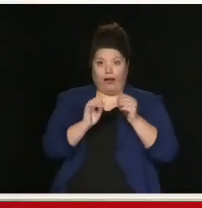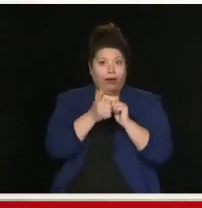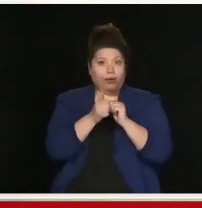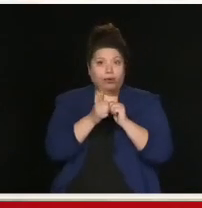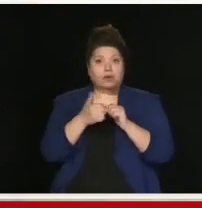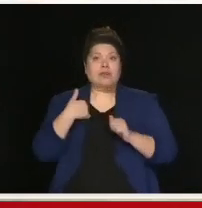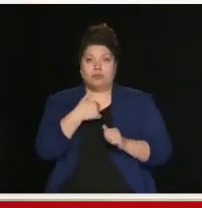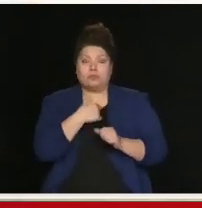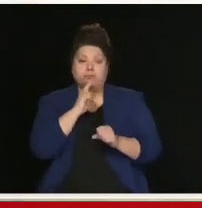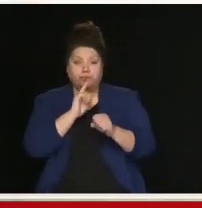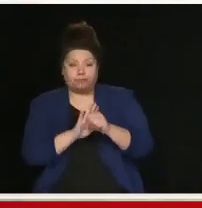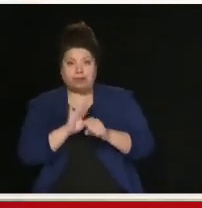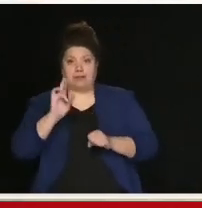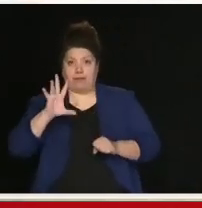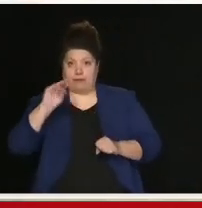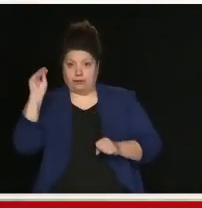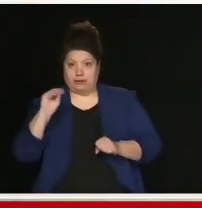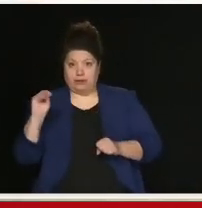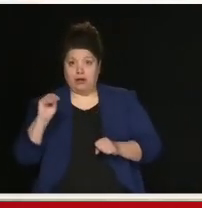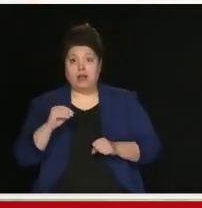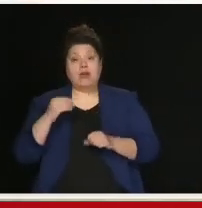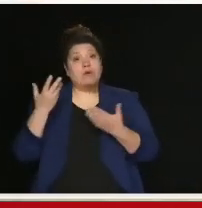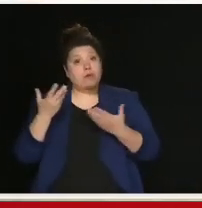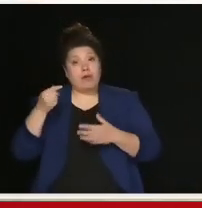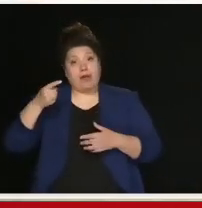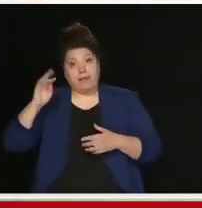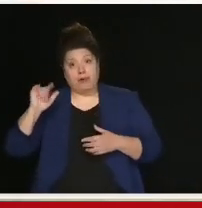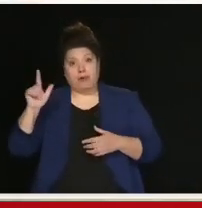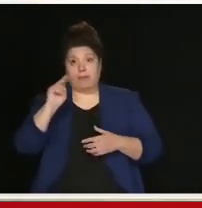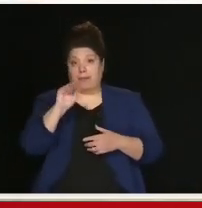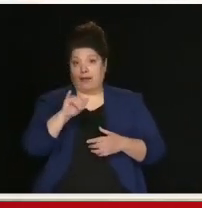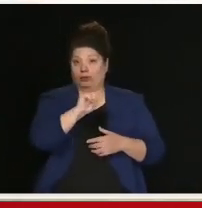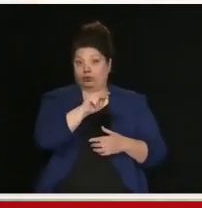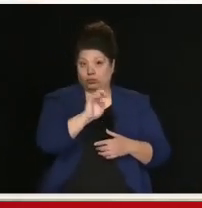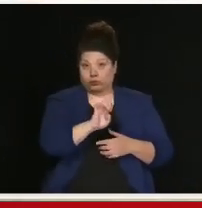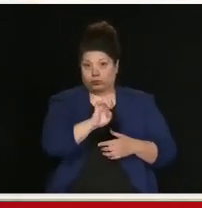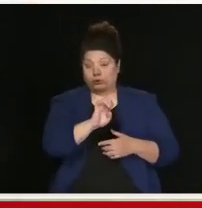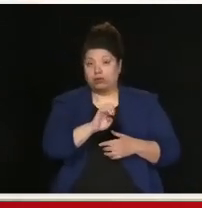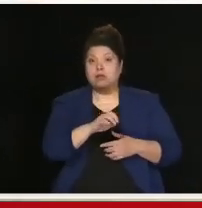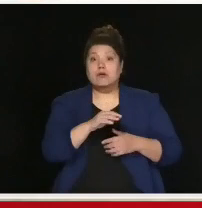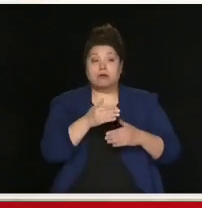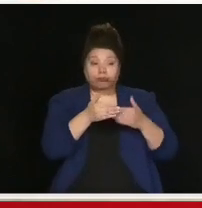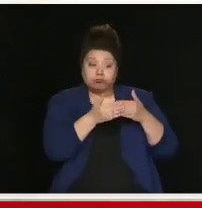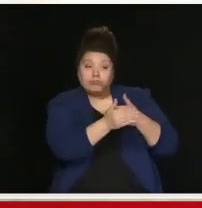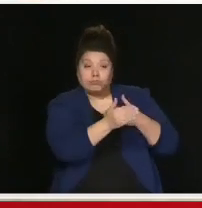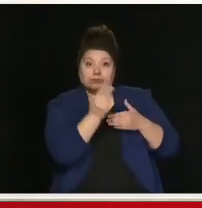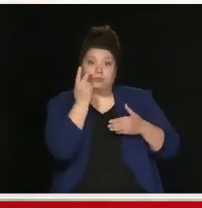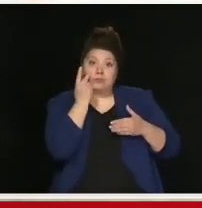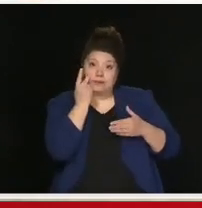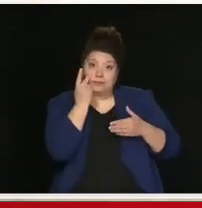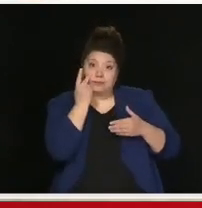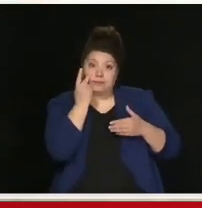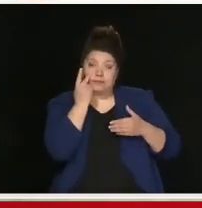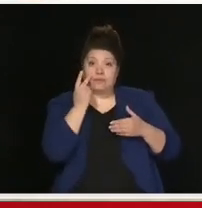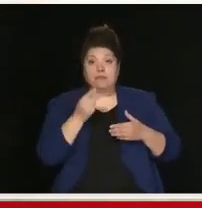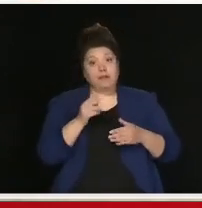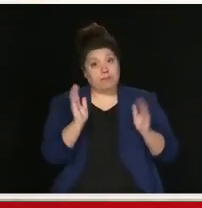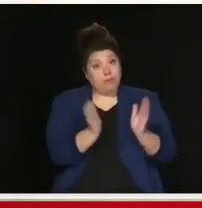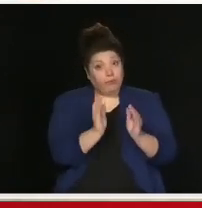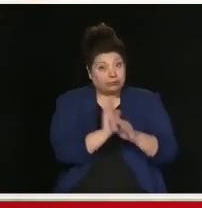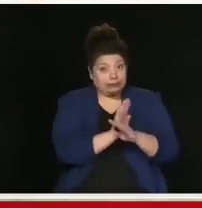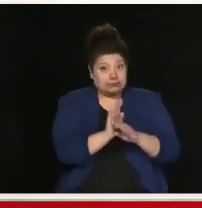75% for the month of April, May, and June, and we'll see after that for small businesses that